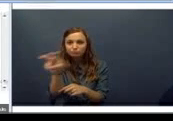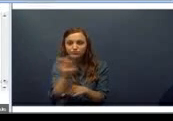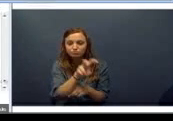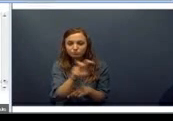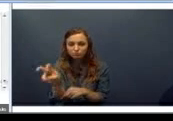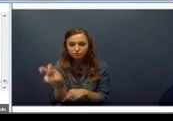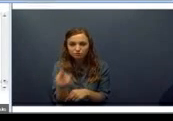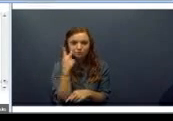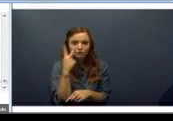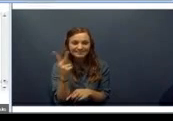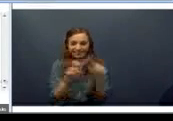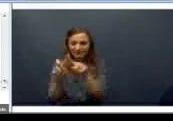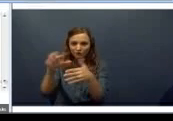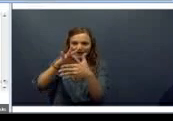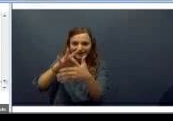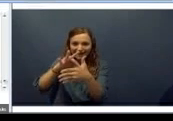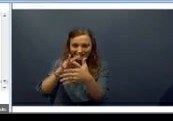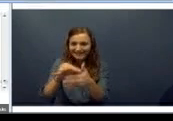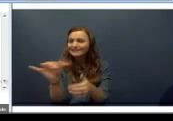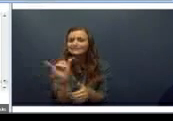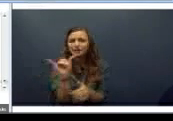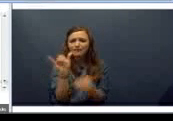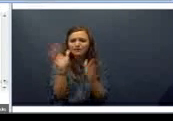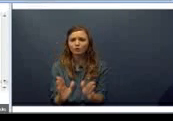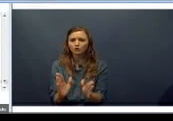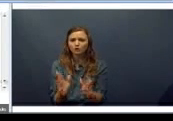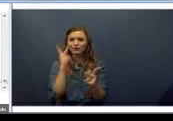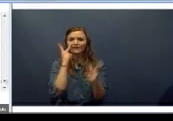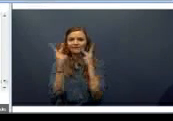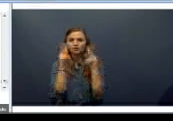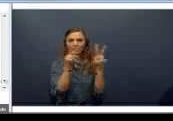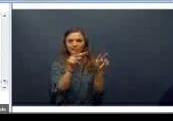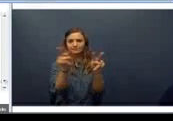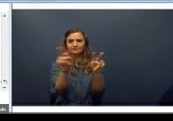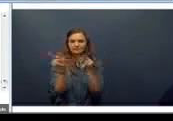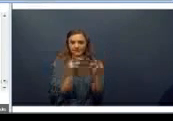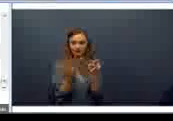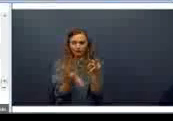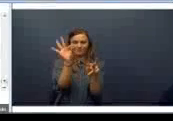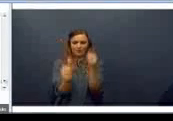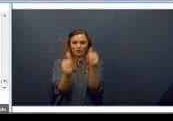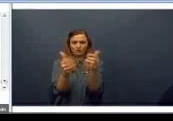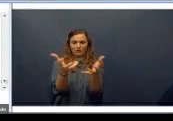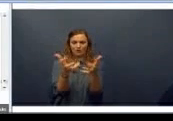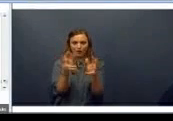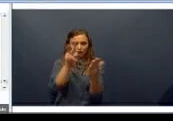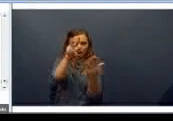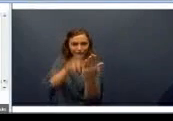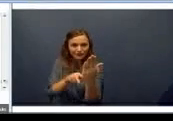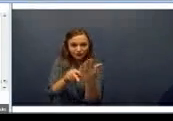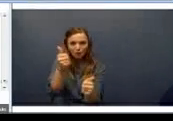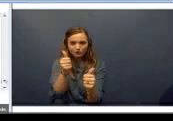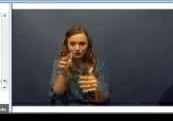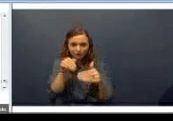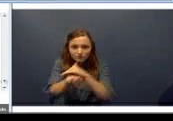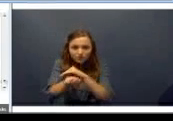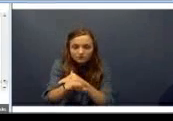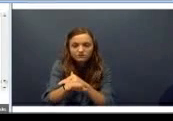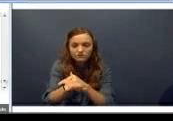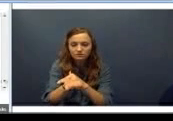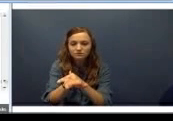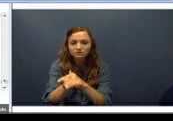around the page to the main blocks of content the same way a sighted person would visually scan a page to find what they actually want to read